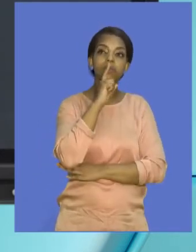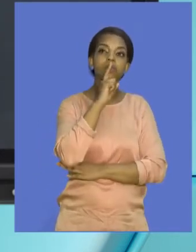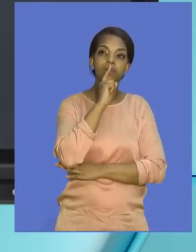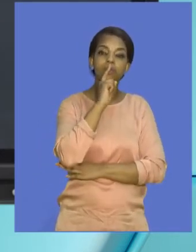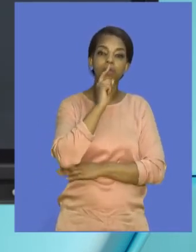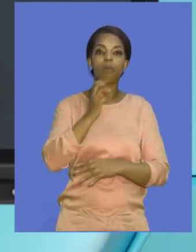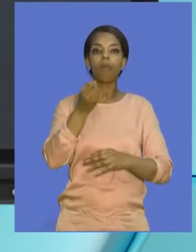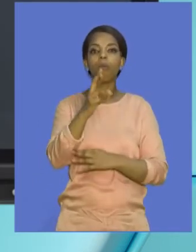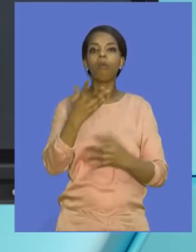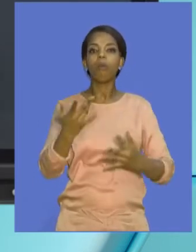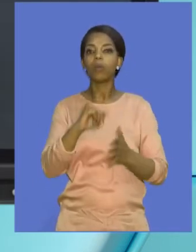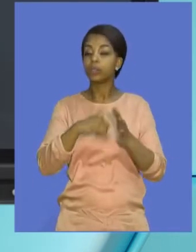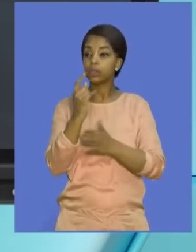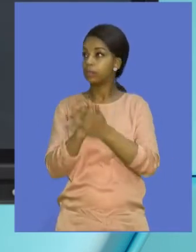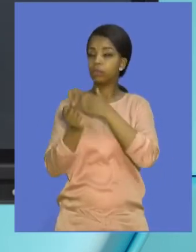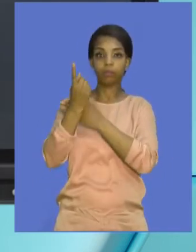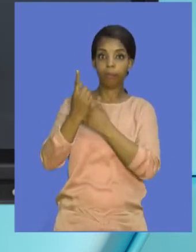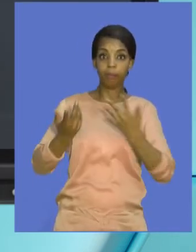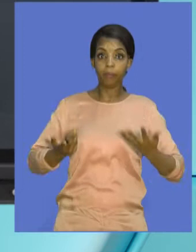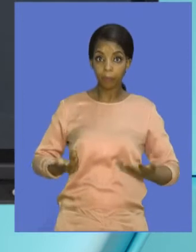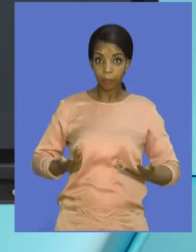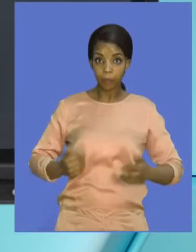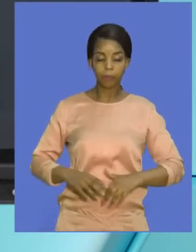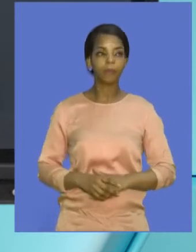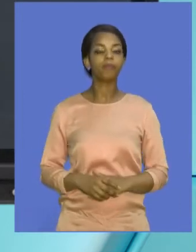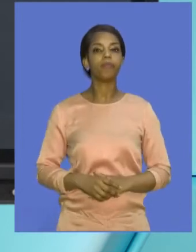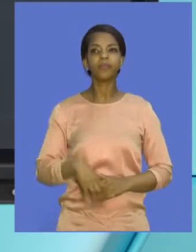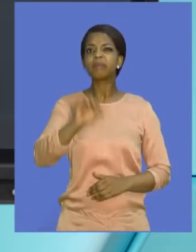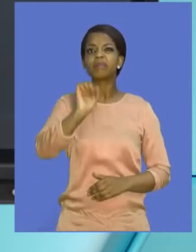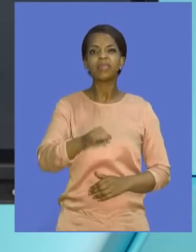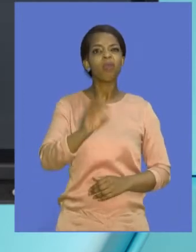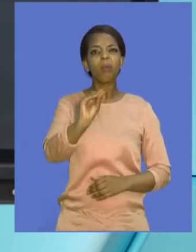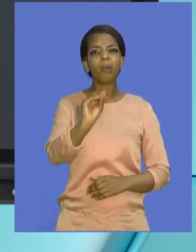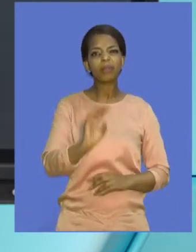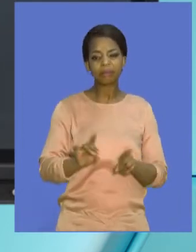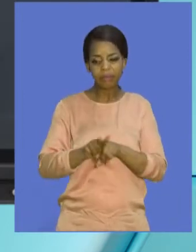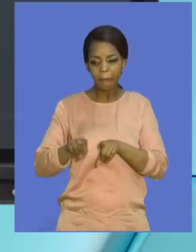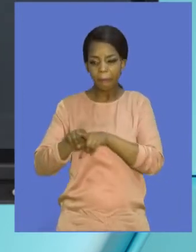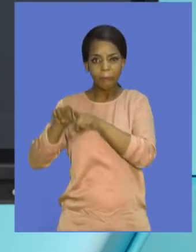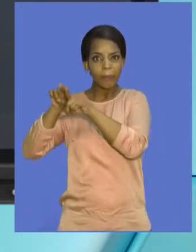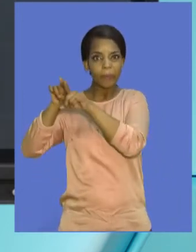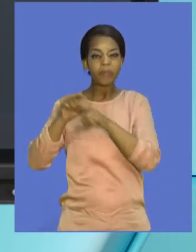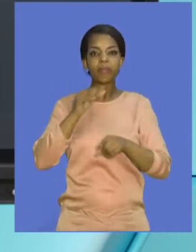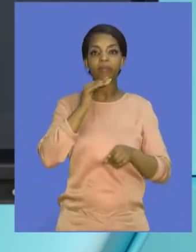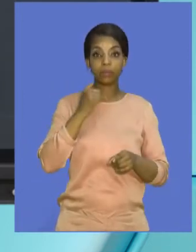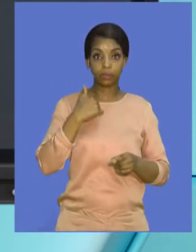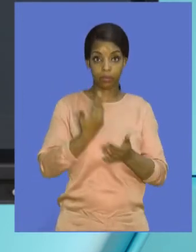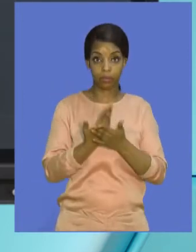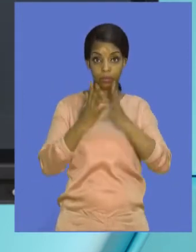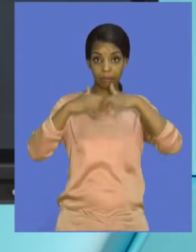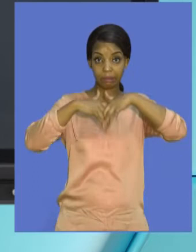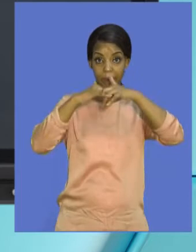look at? And if there is a pattern, can I then develop a model such that if I was to be given